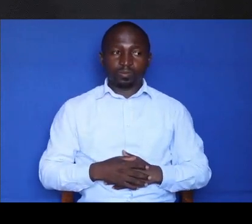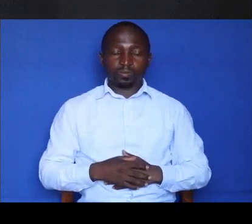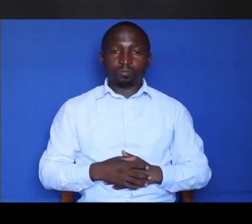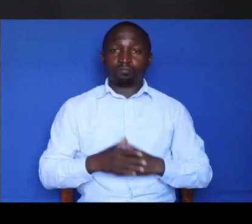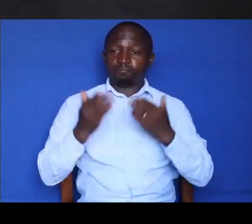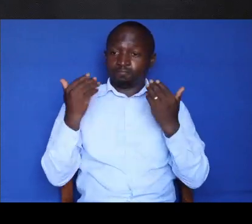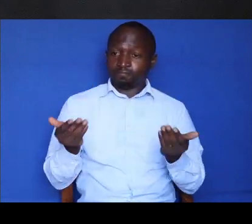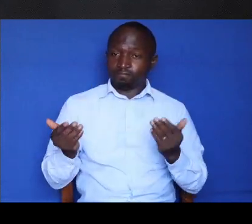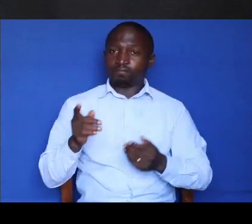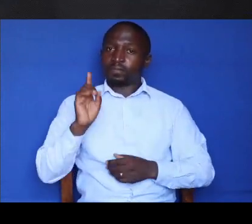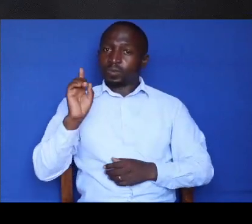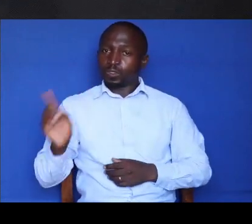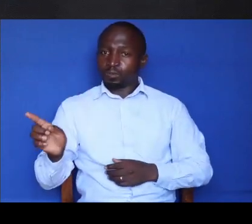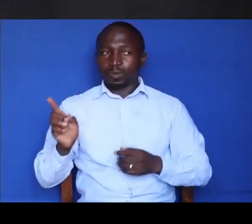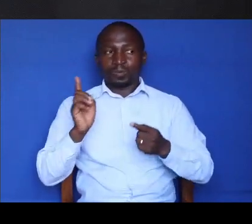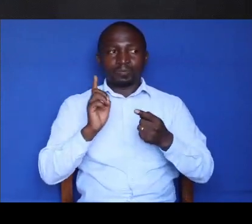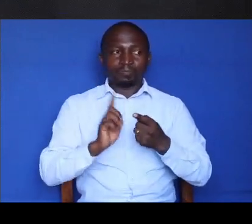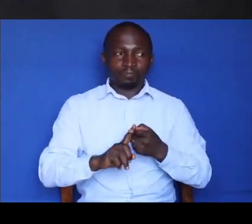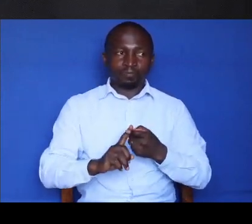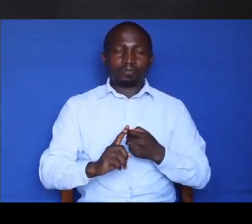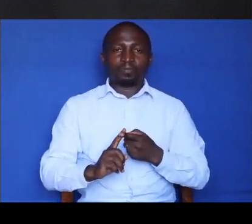So we have here